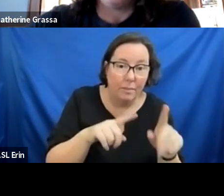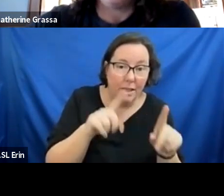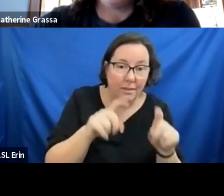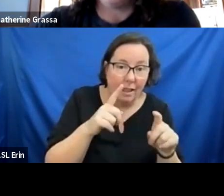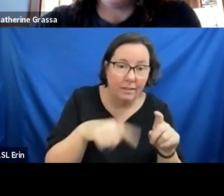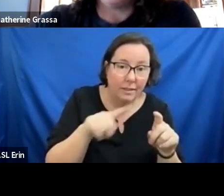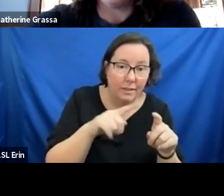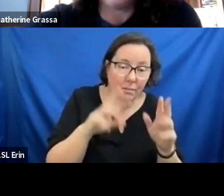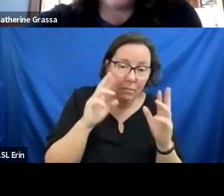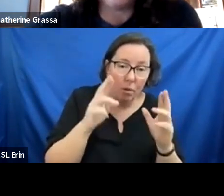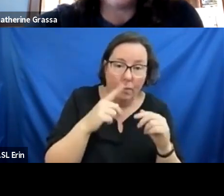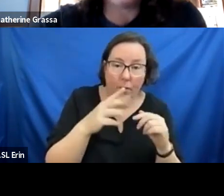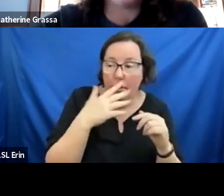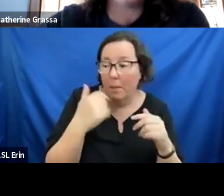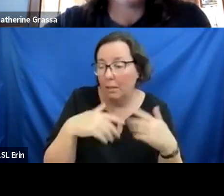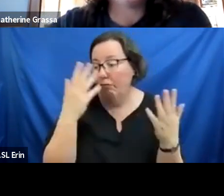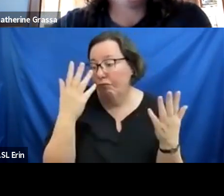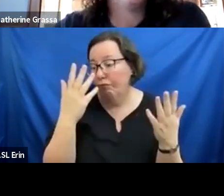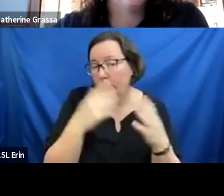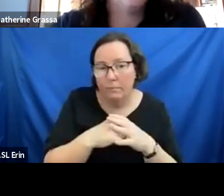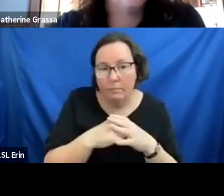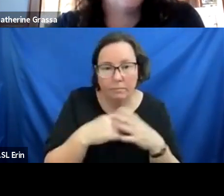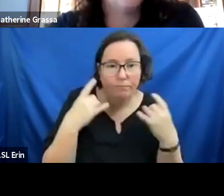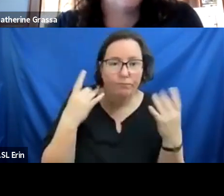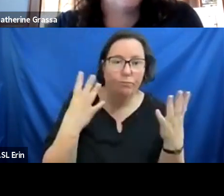That requires, again,